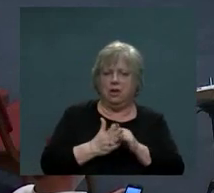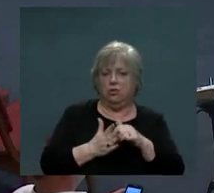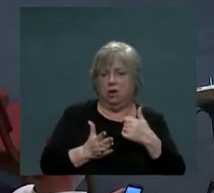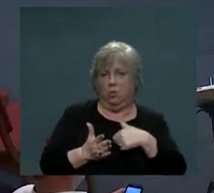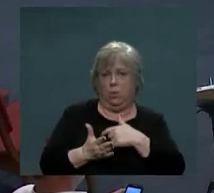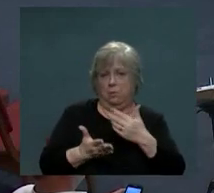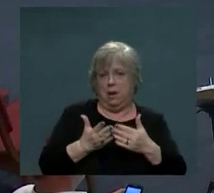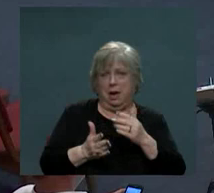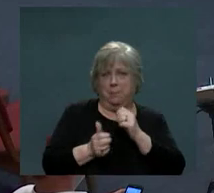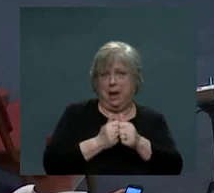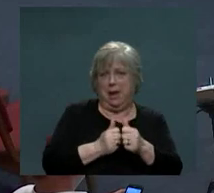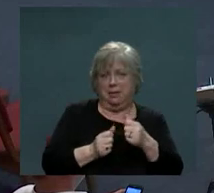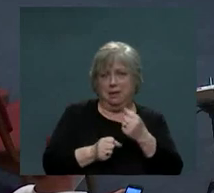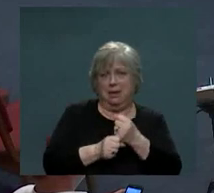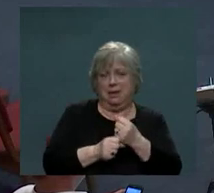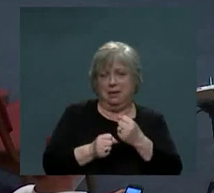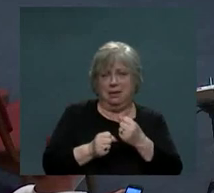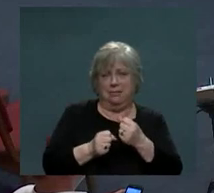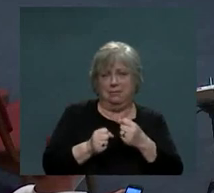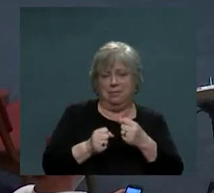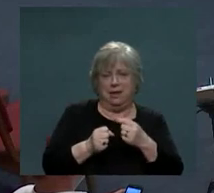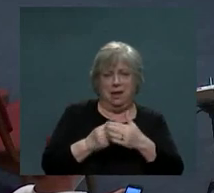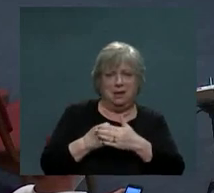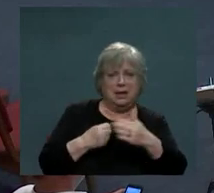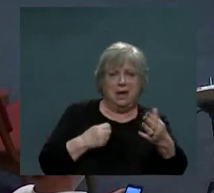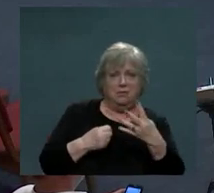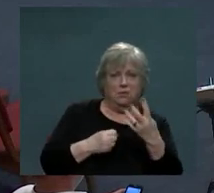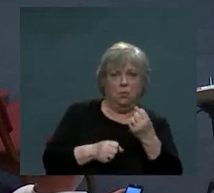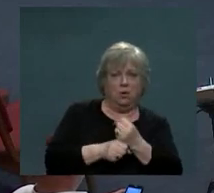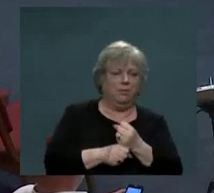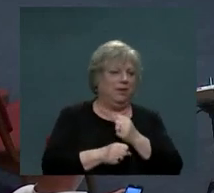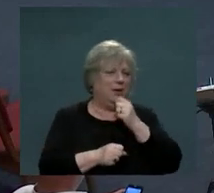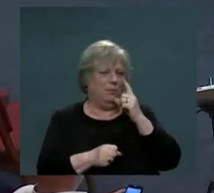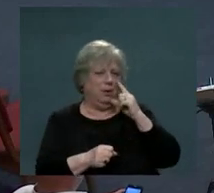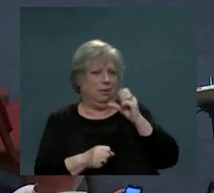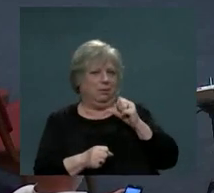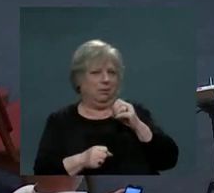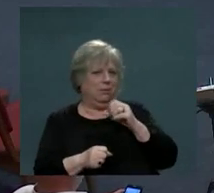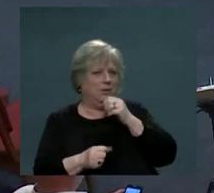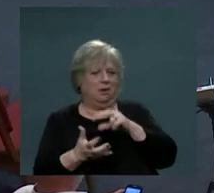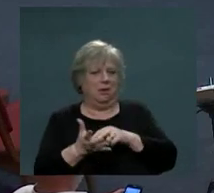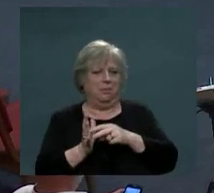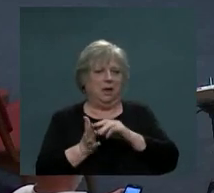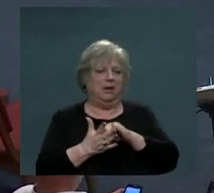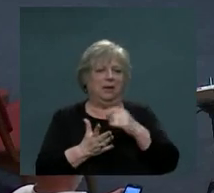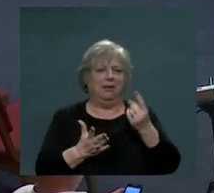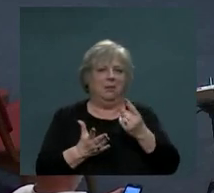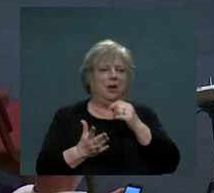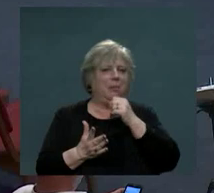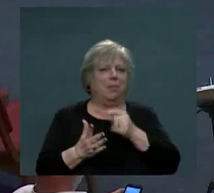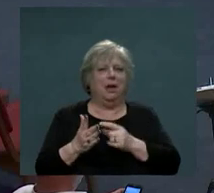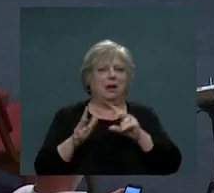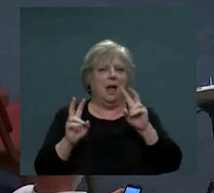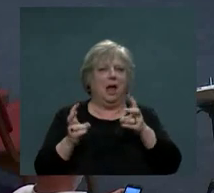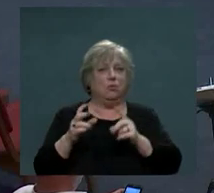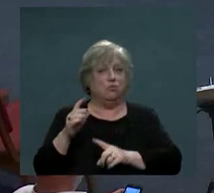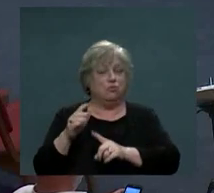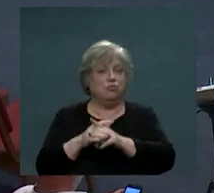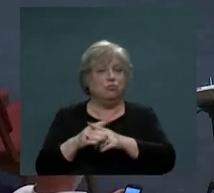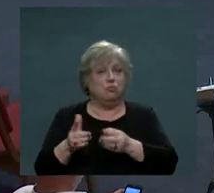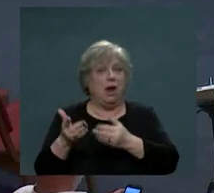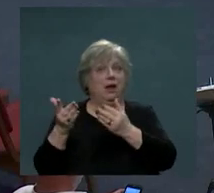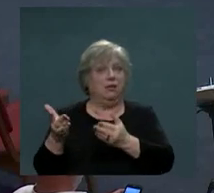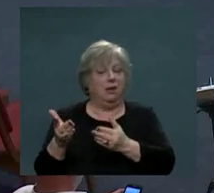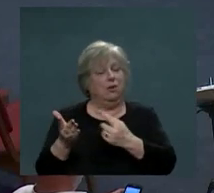4 years? Director Adcock, I don't think so. That doesn't mean that somebody may not raise the issue, but